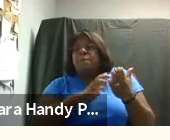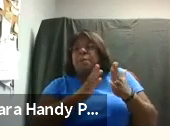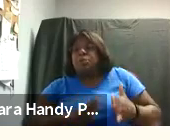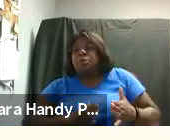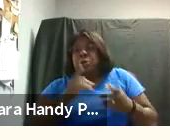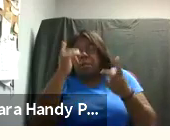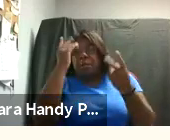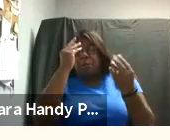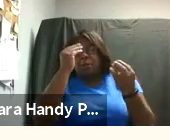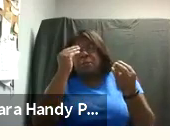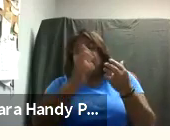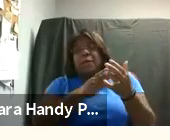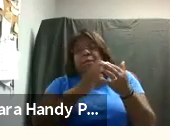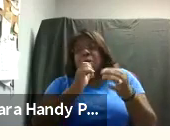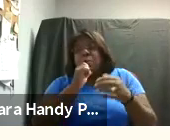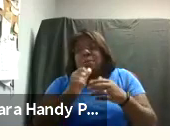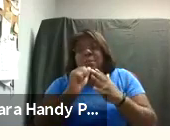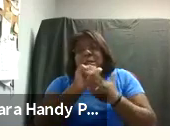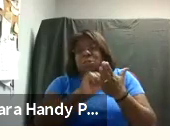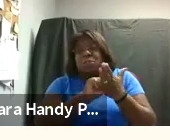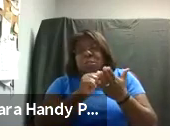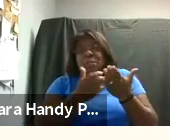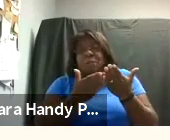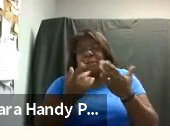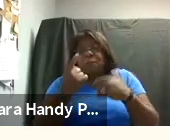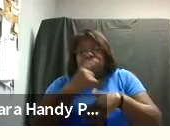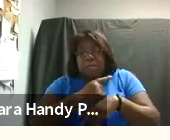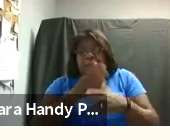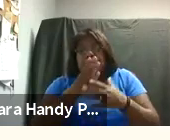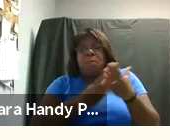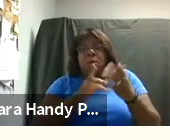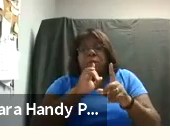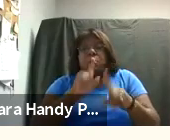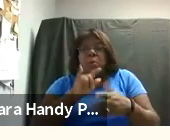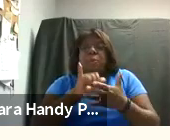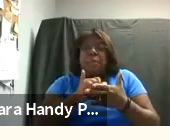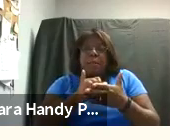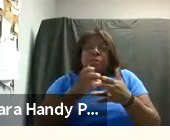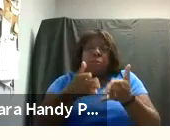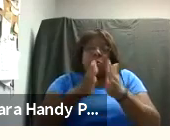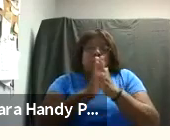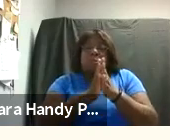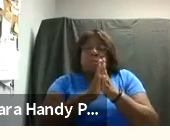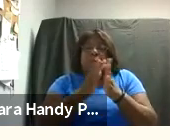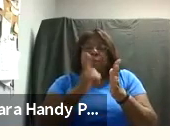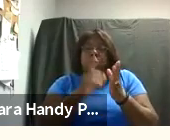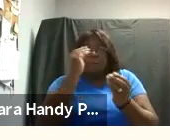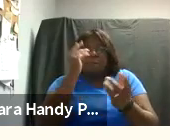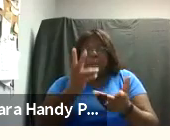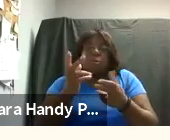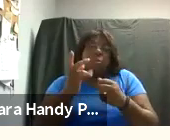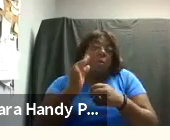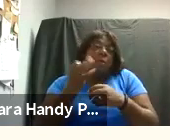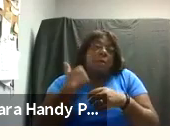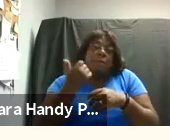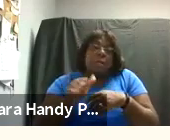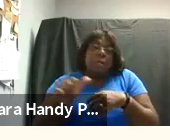thoughts, even though it's not an agenda item, it is part of her report that she's requested for information. So if anybody has